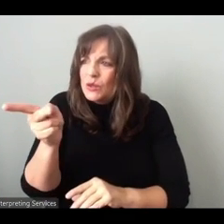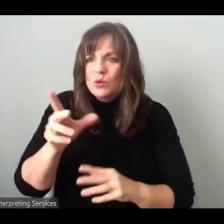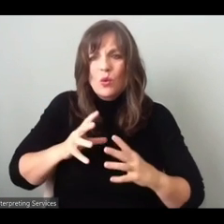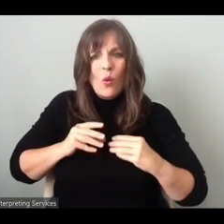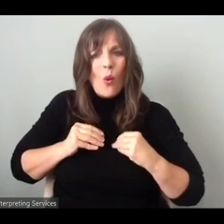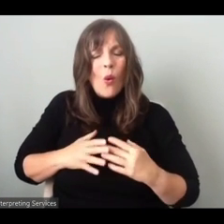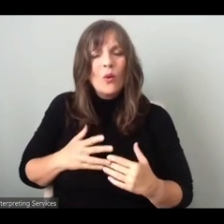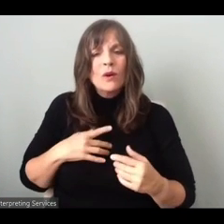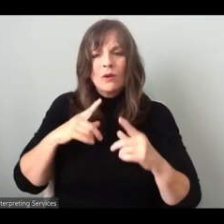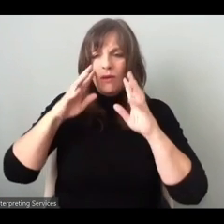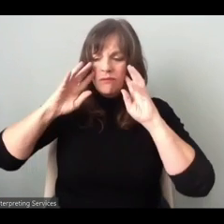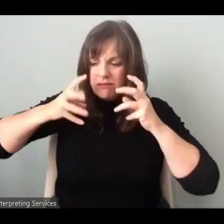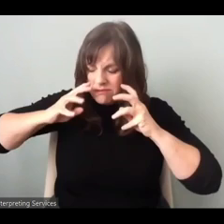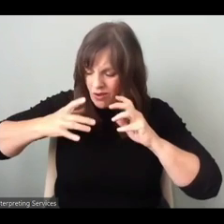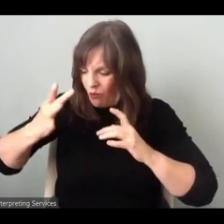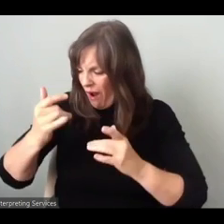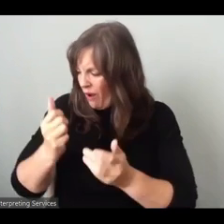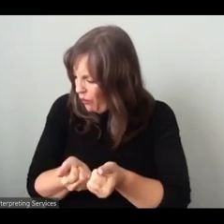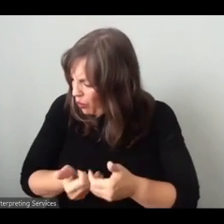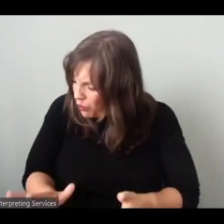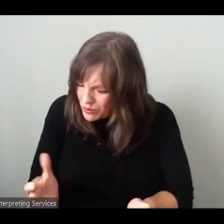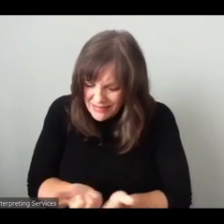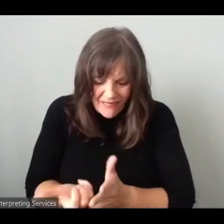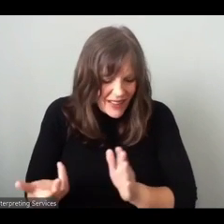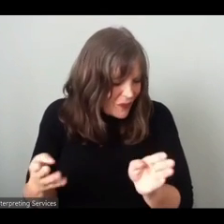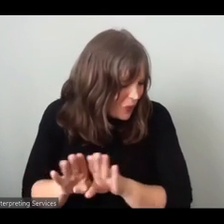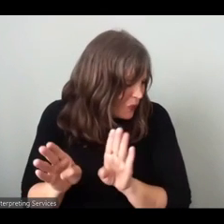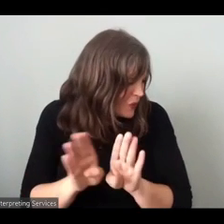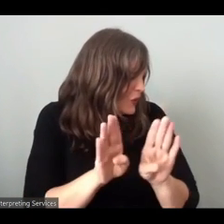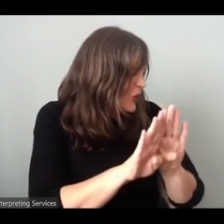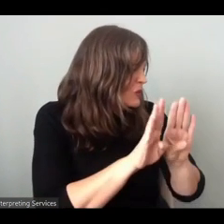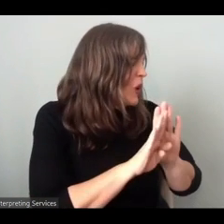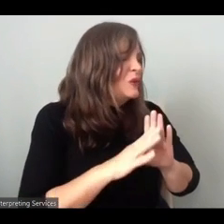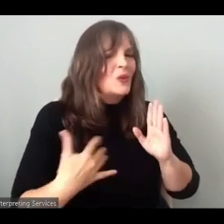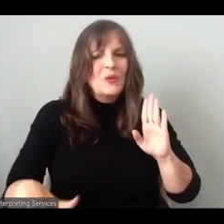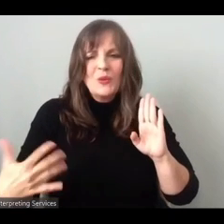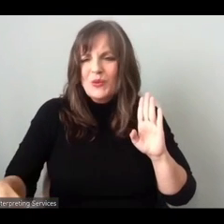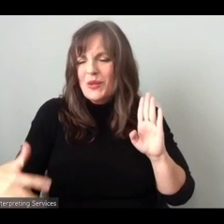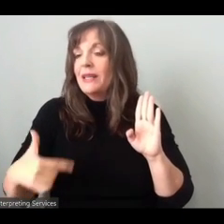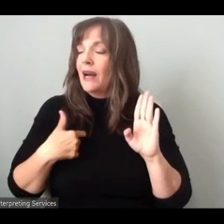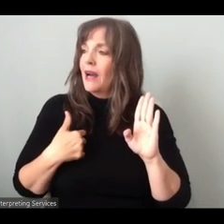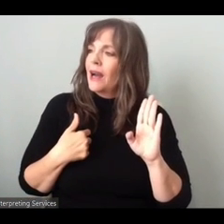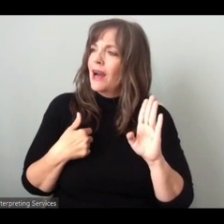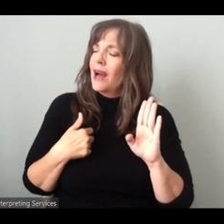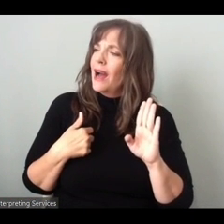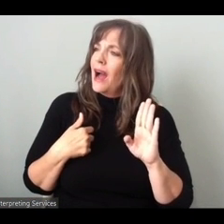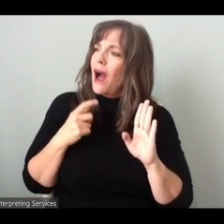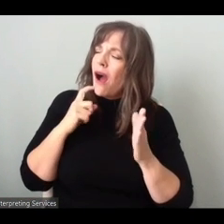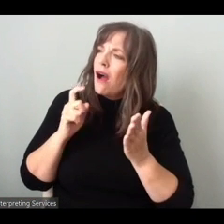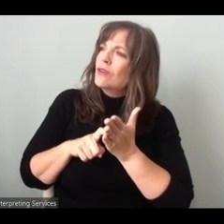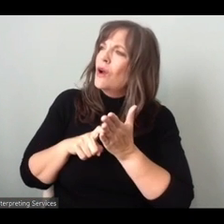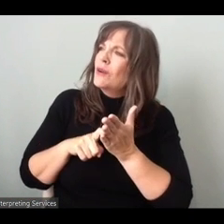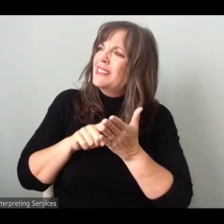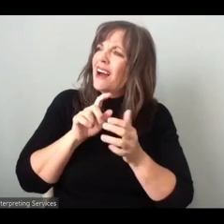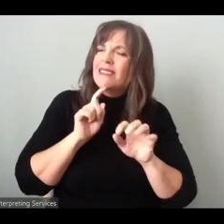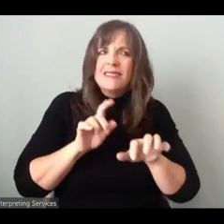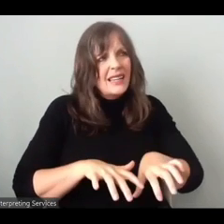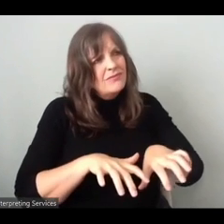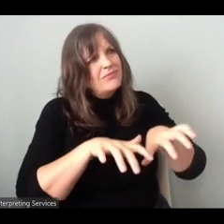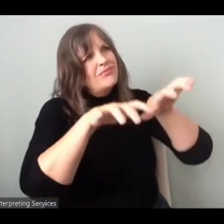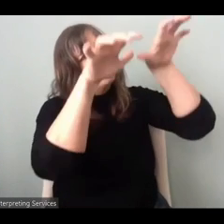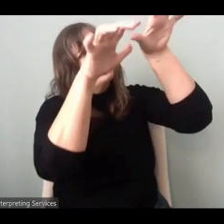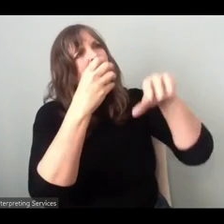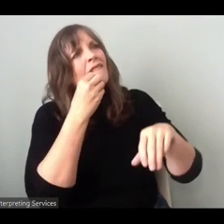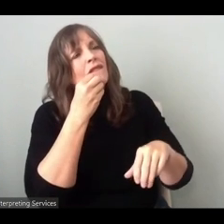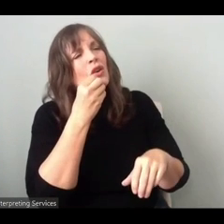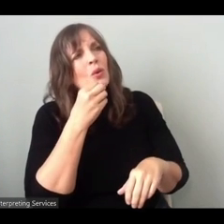were reckoning with losing everything. And when I looked to the left-hand side of the room, they had stockpiled a massive amount of food, and it